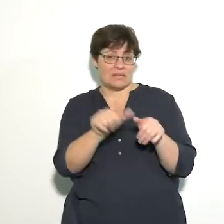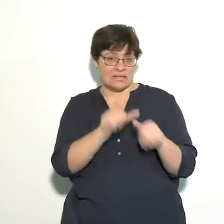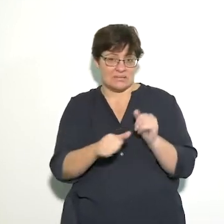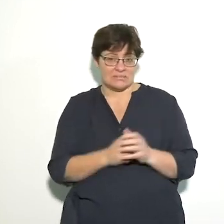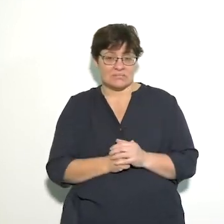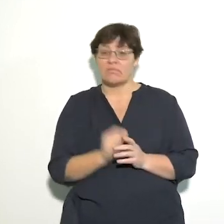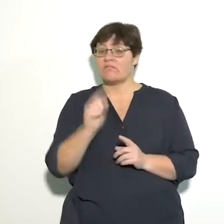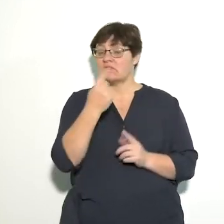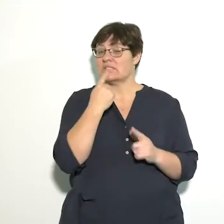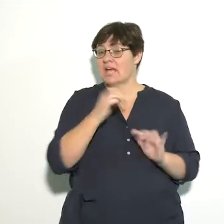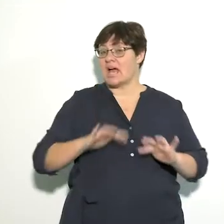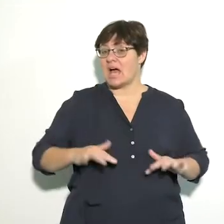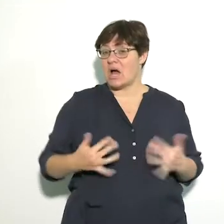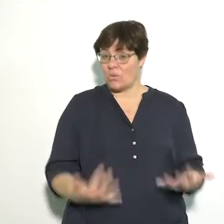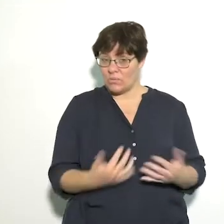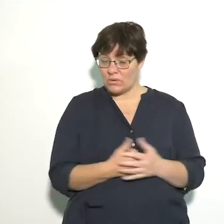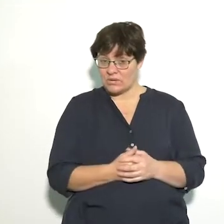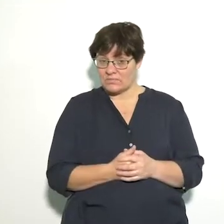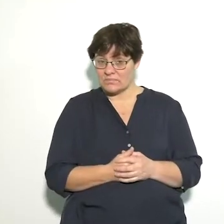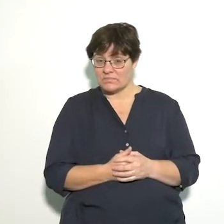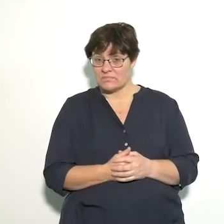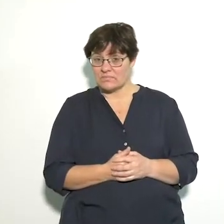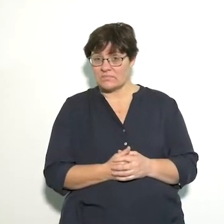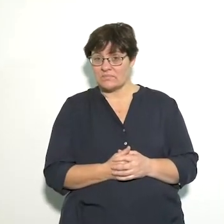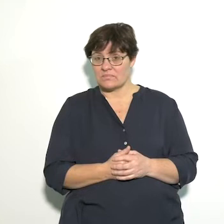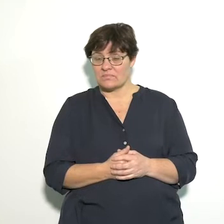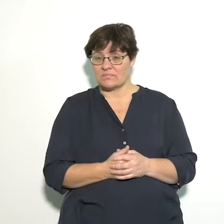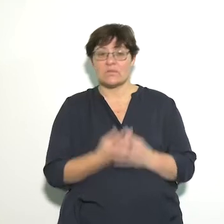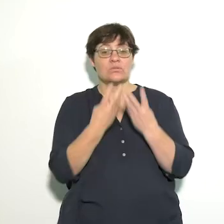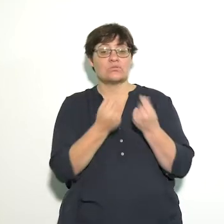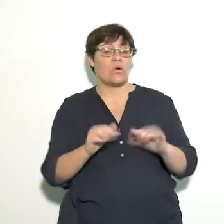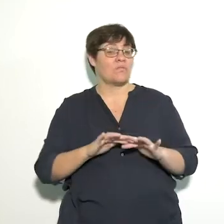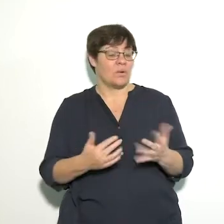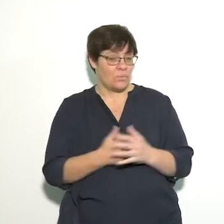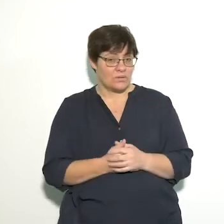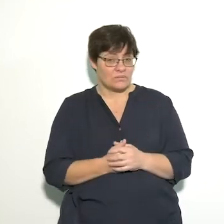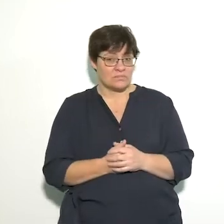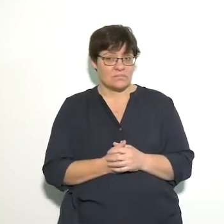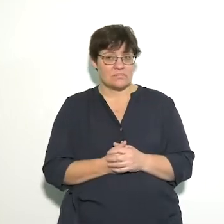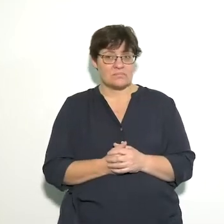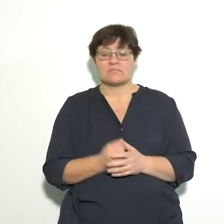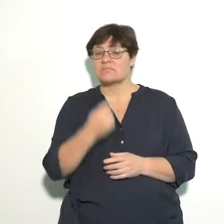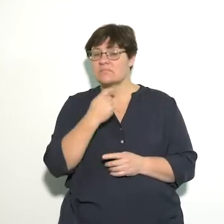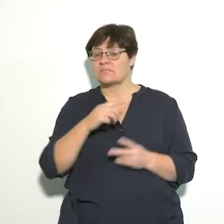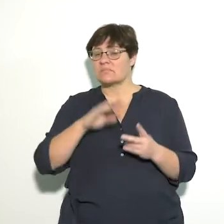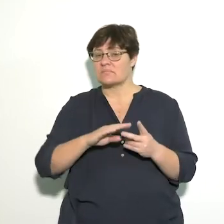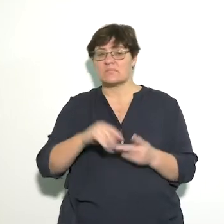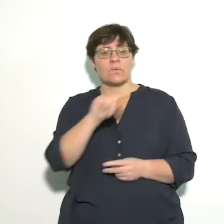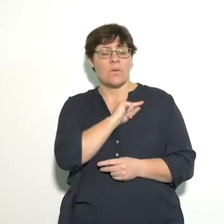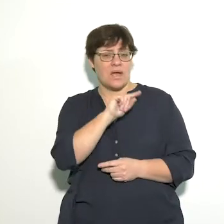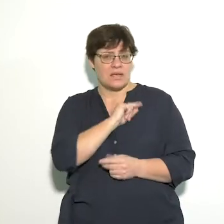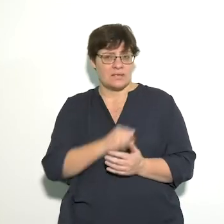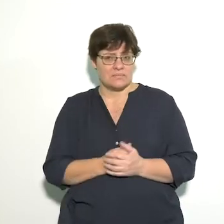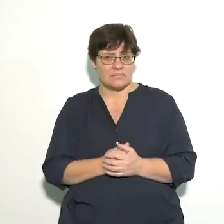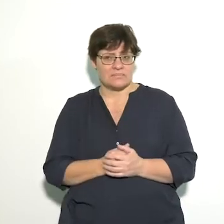first one says, how? Was there a problem in the story, and how did we solve it? The next one is why? What